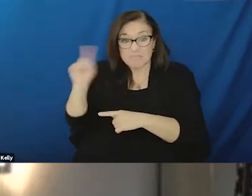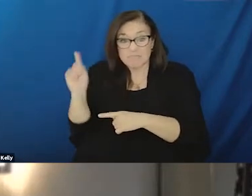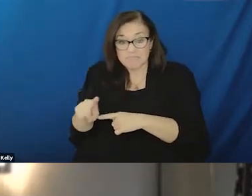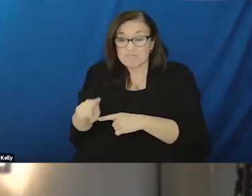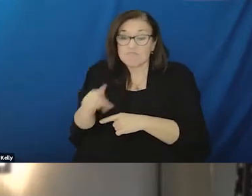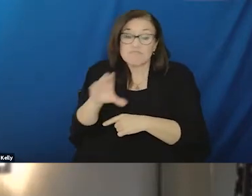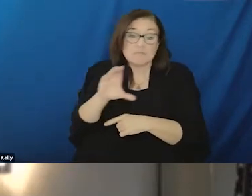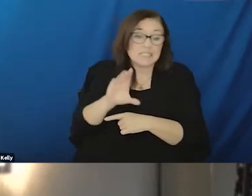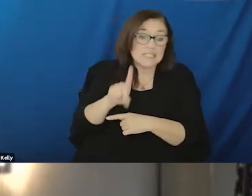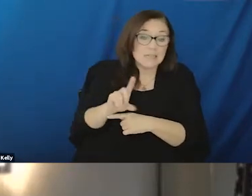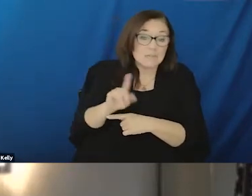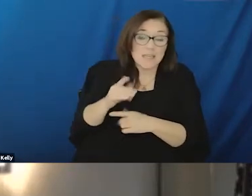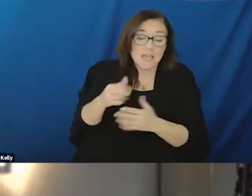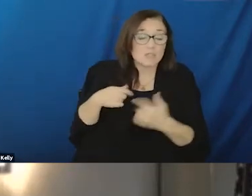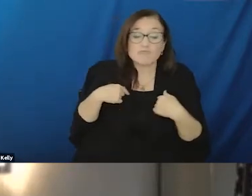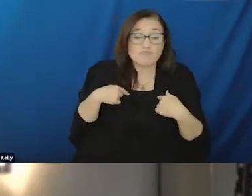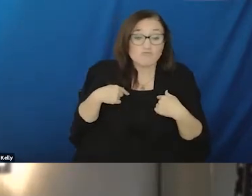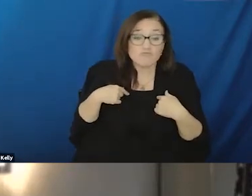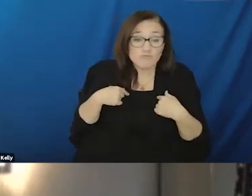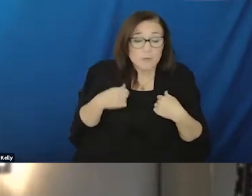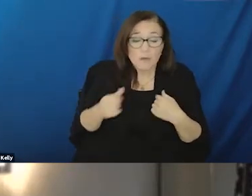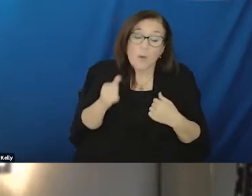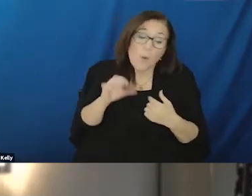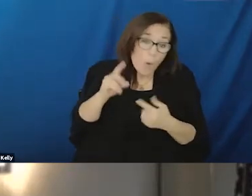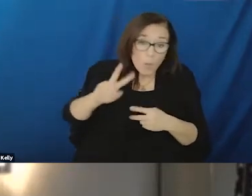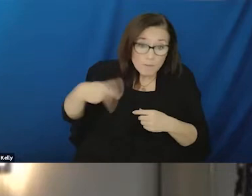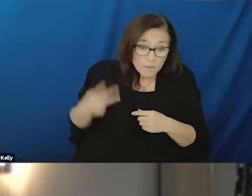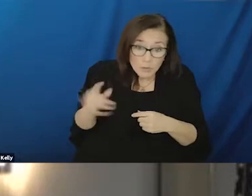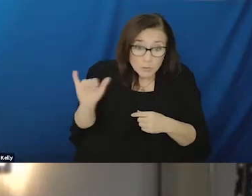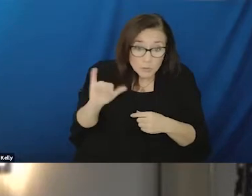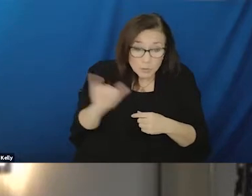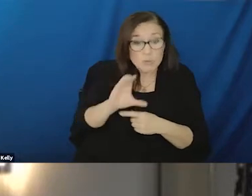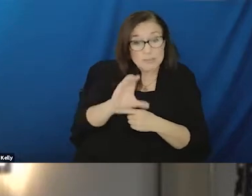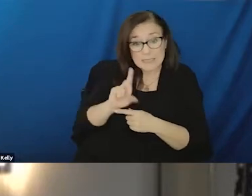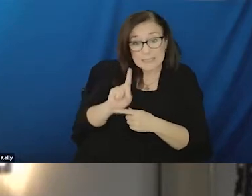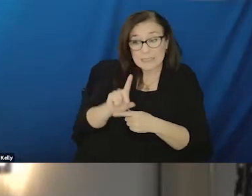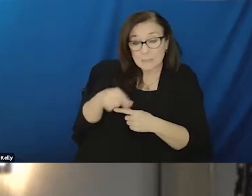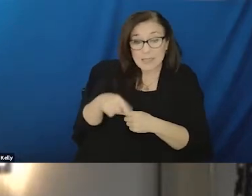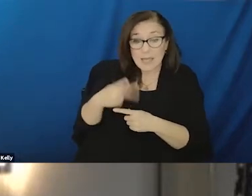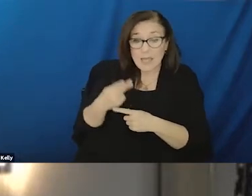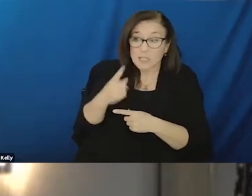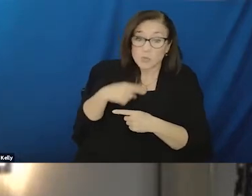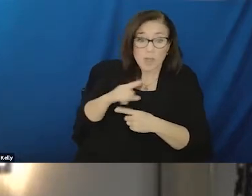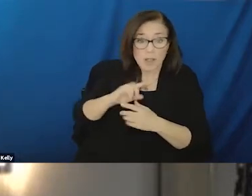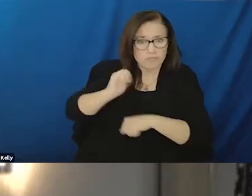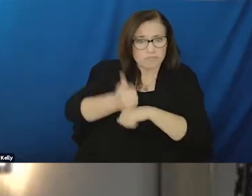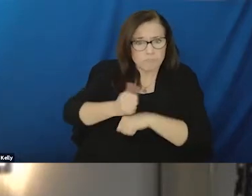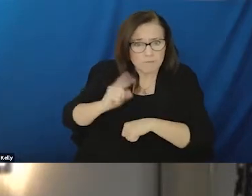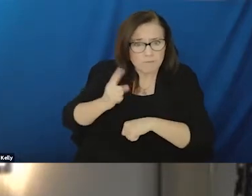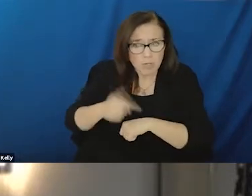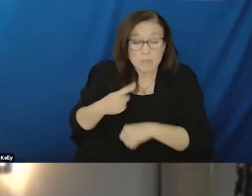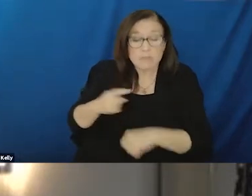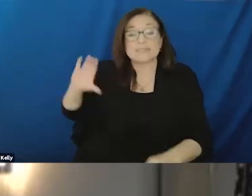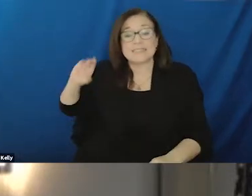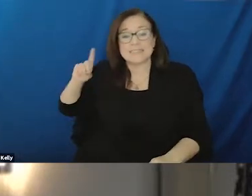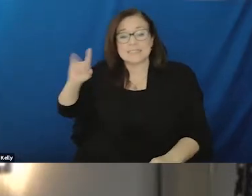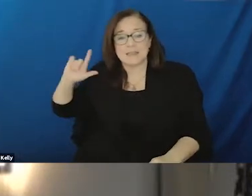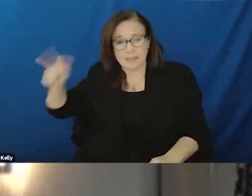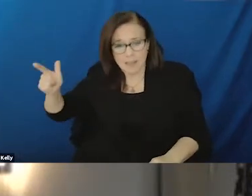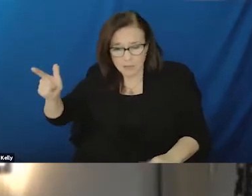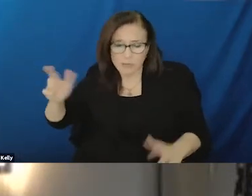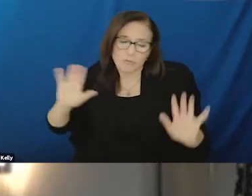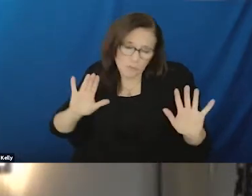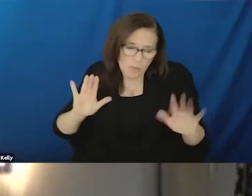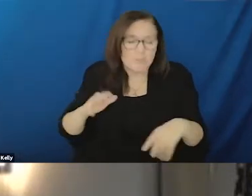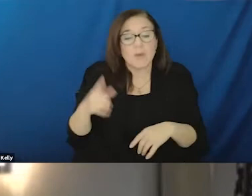constantly, like the question about graduation, like the question about physical space, physical distancing. We've been asking that. So as